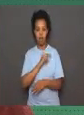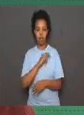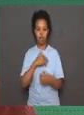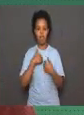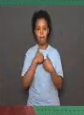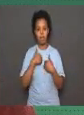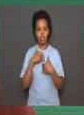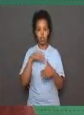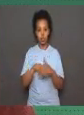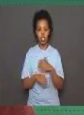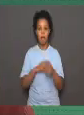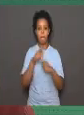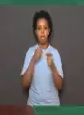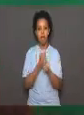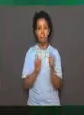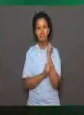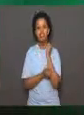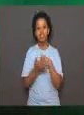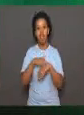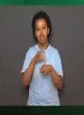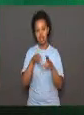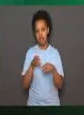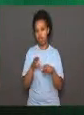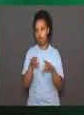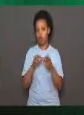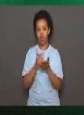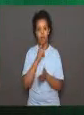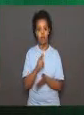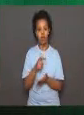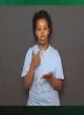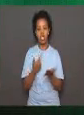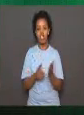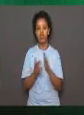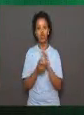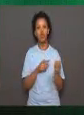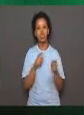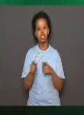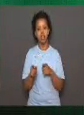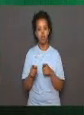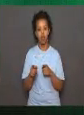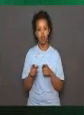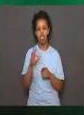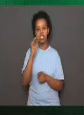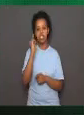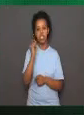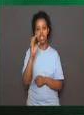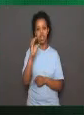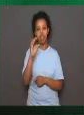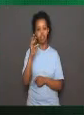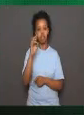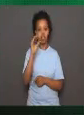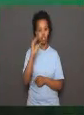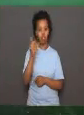animals on a yearly basis. These rhythms are called circannual